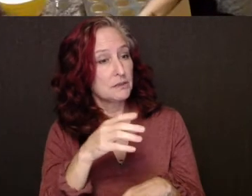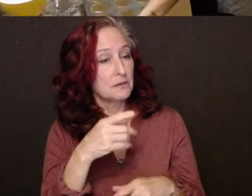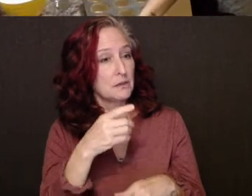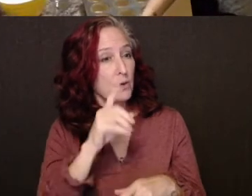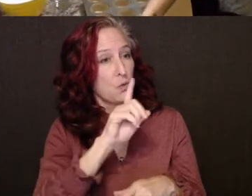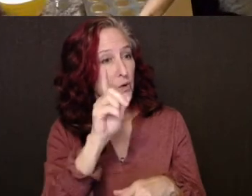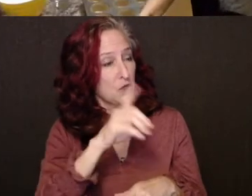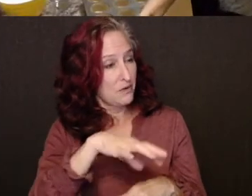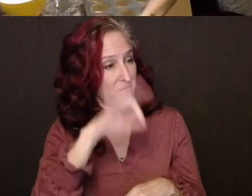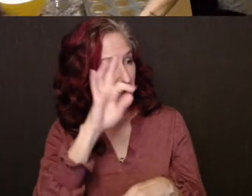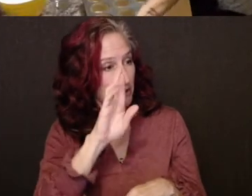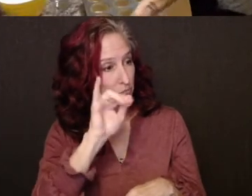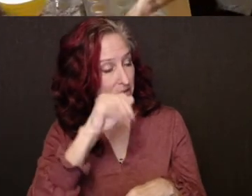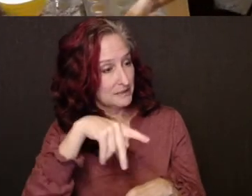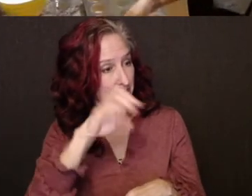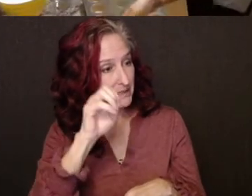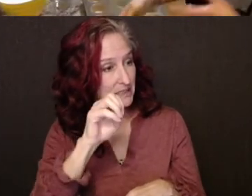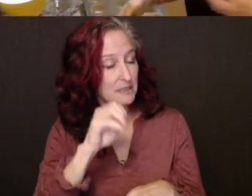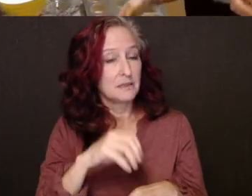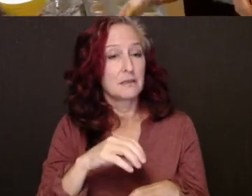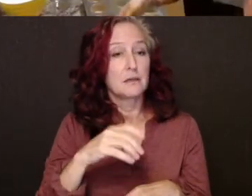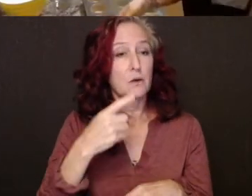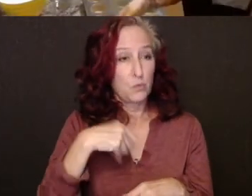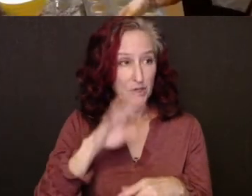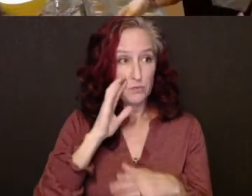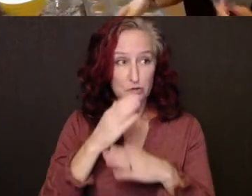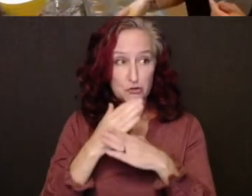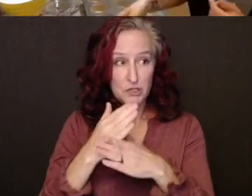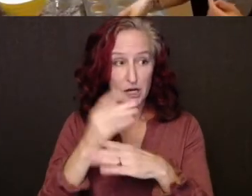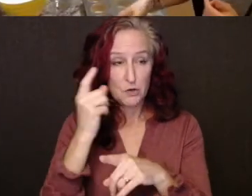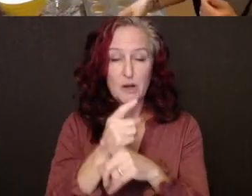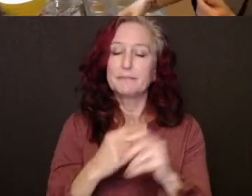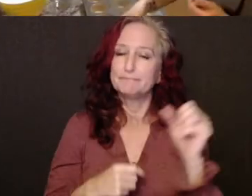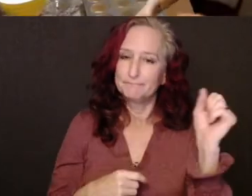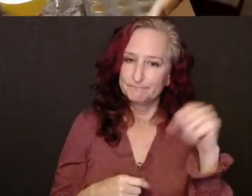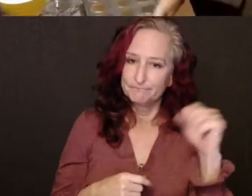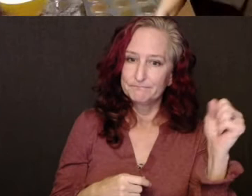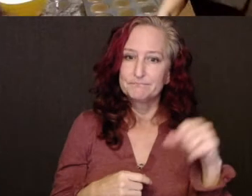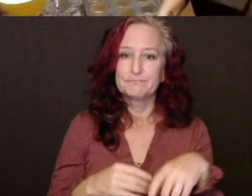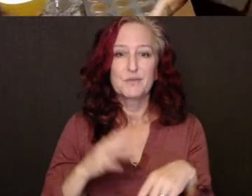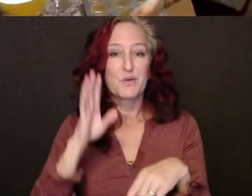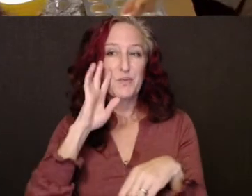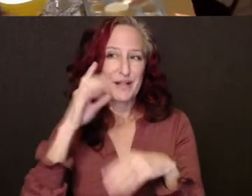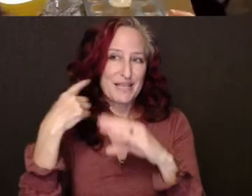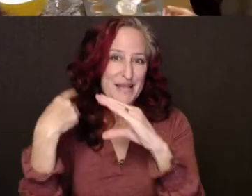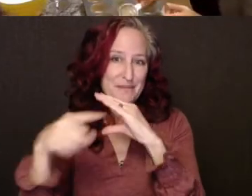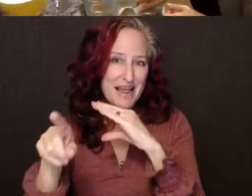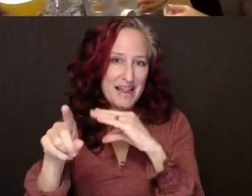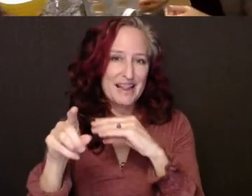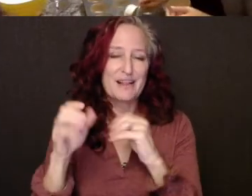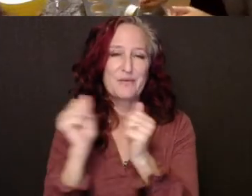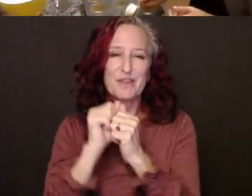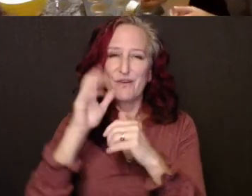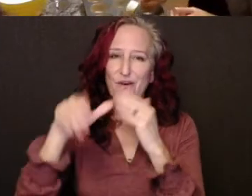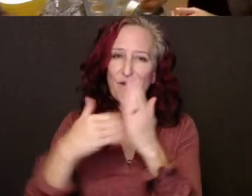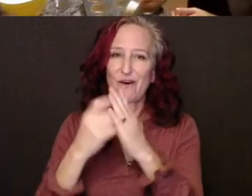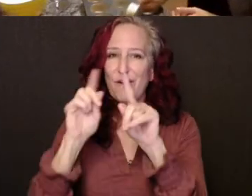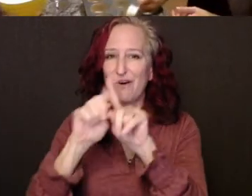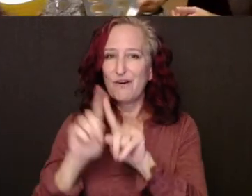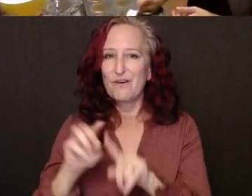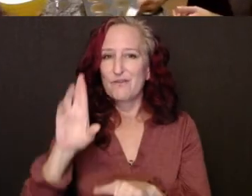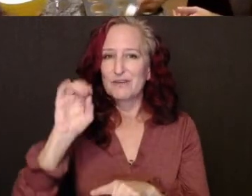moist cake, and a fluffy cake. You still will, yeah. And then Alicia has